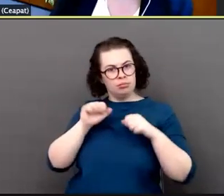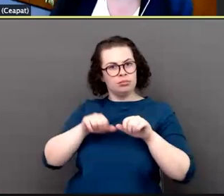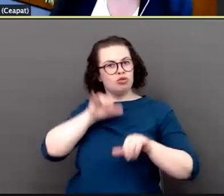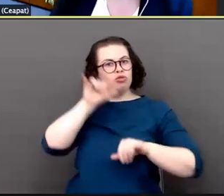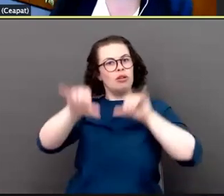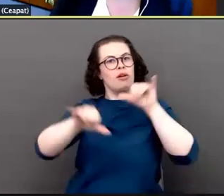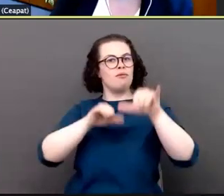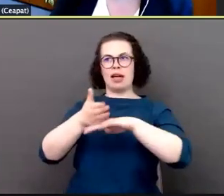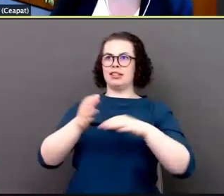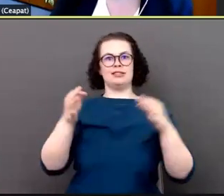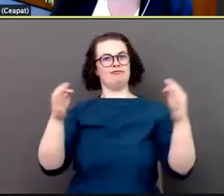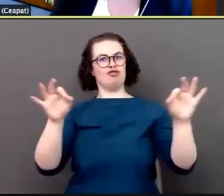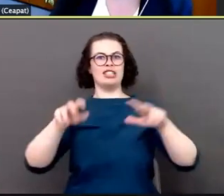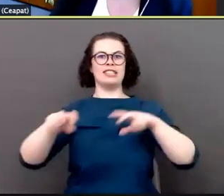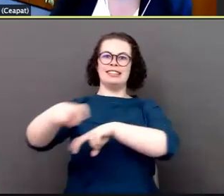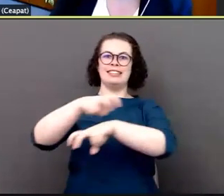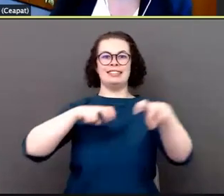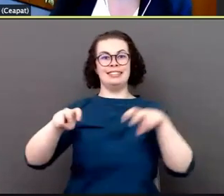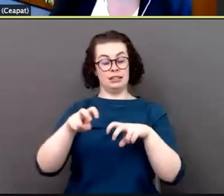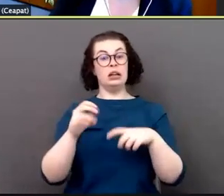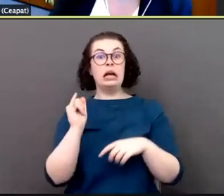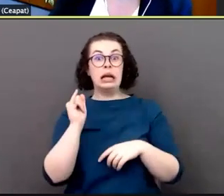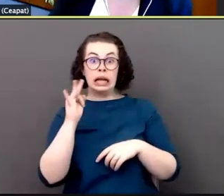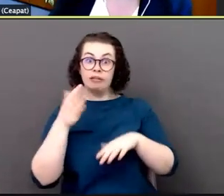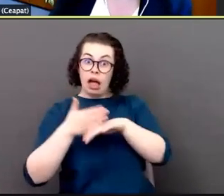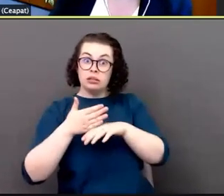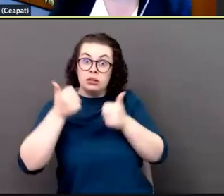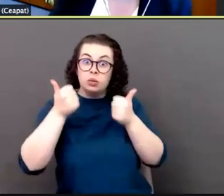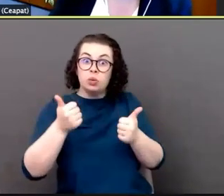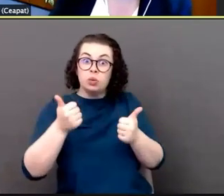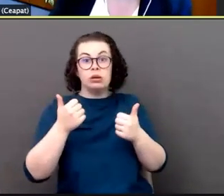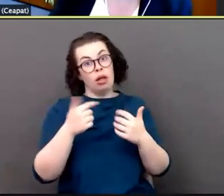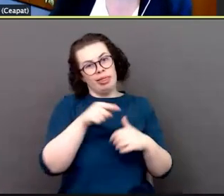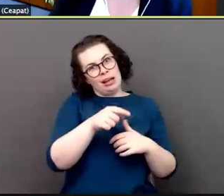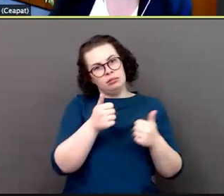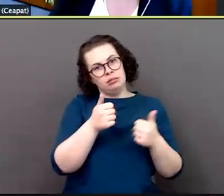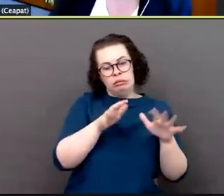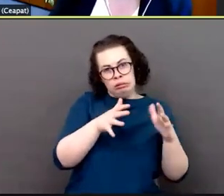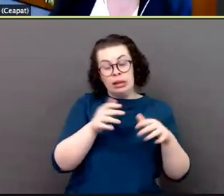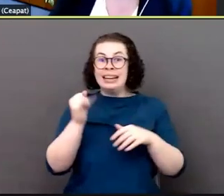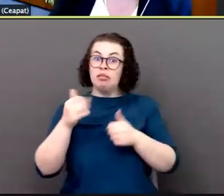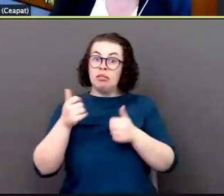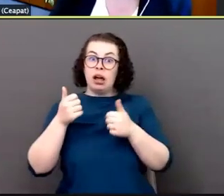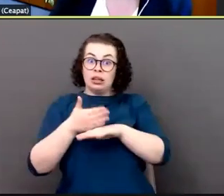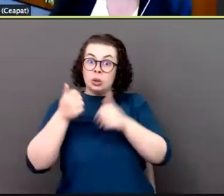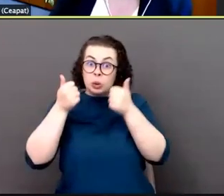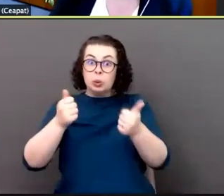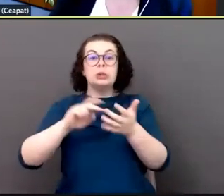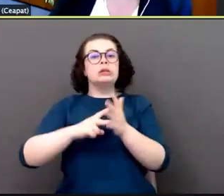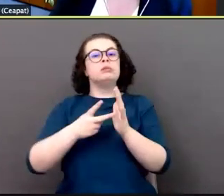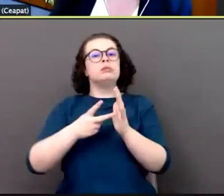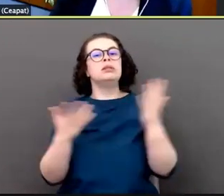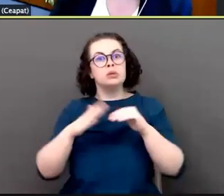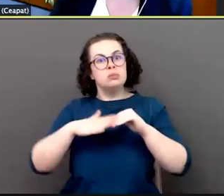will increase these figures. In addition, the application of this rule